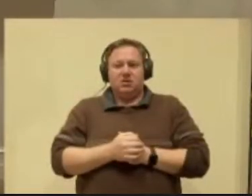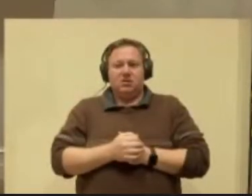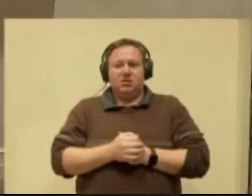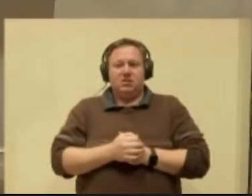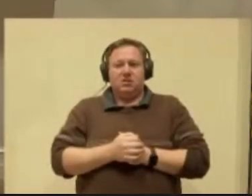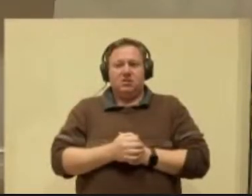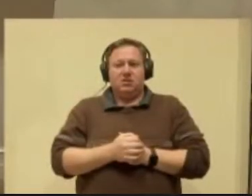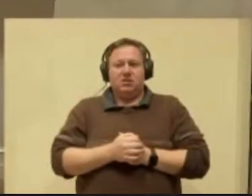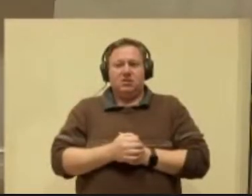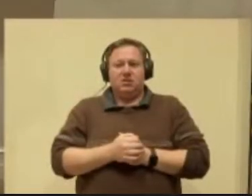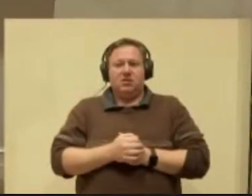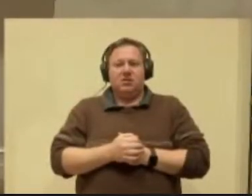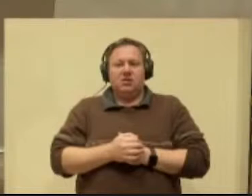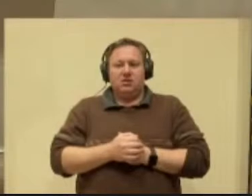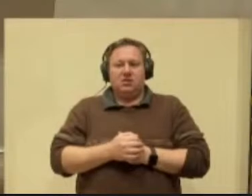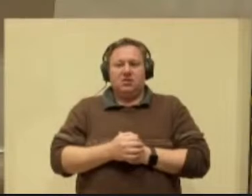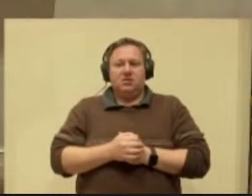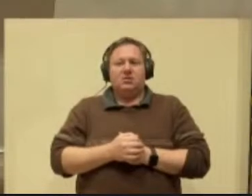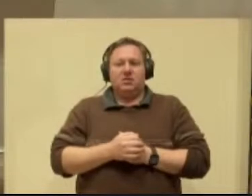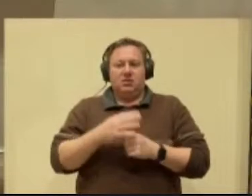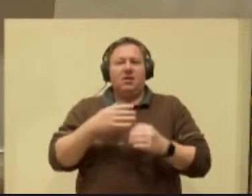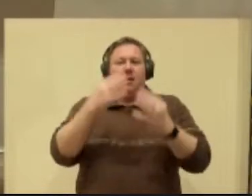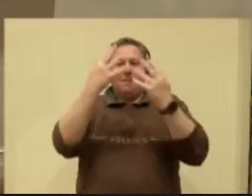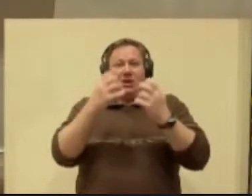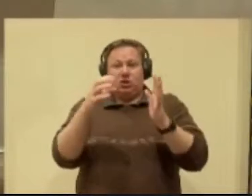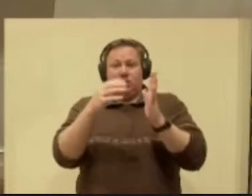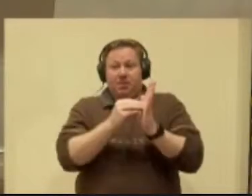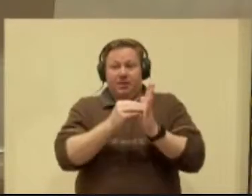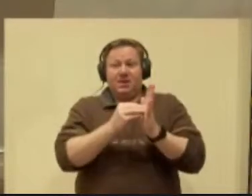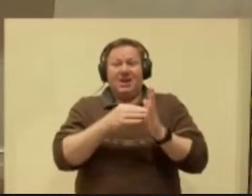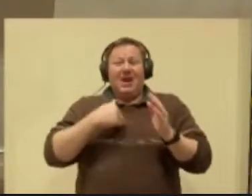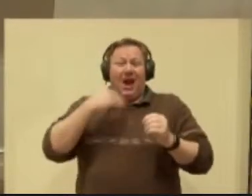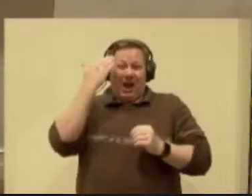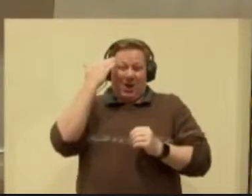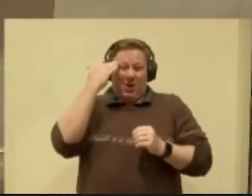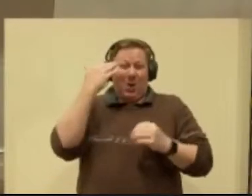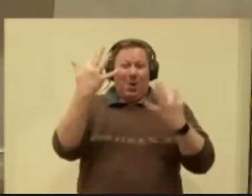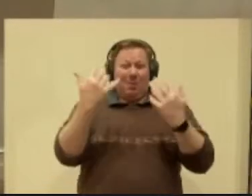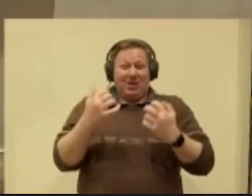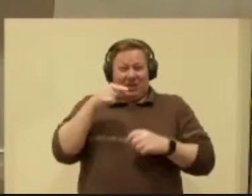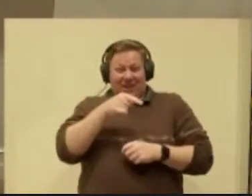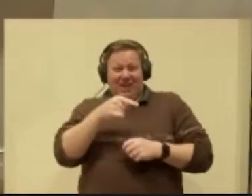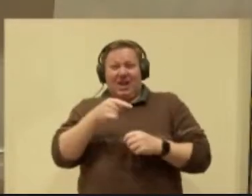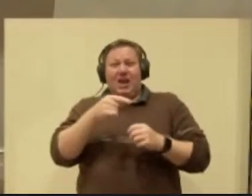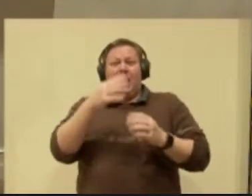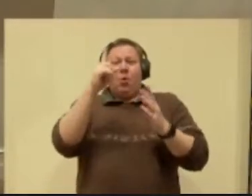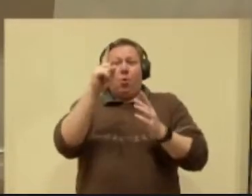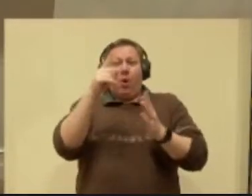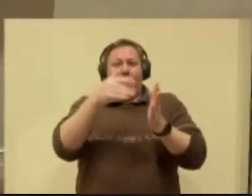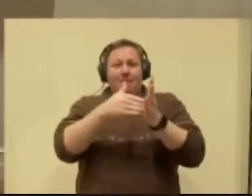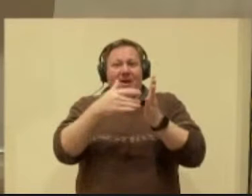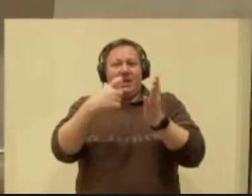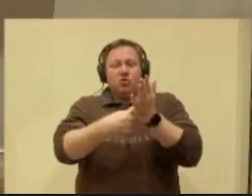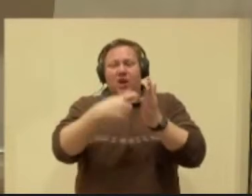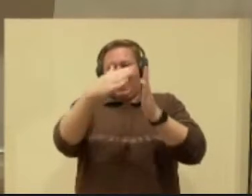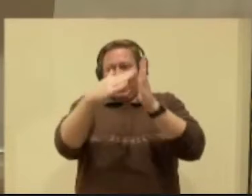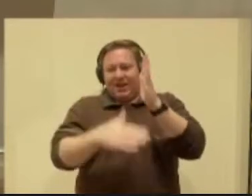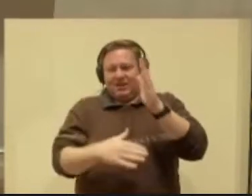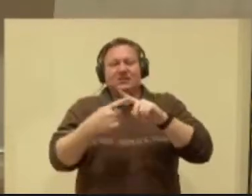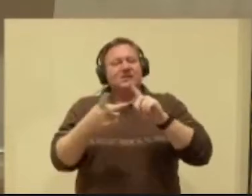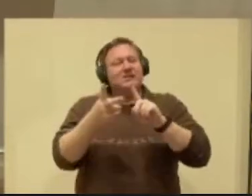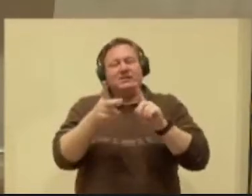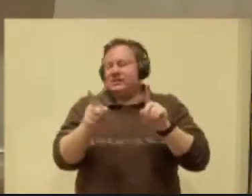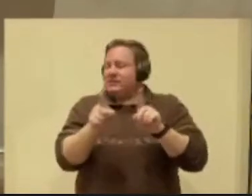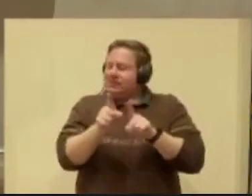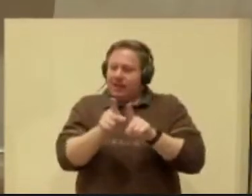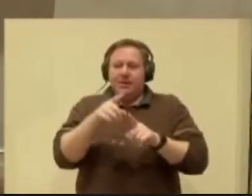because i know that in the district municipality our budget is less than a million range same applies to jb mugs same